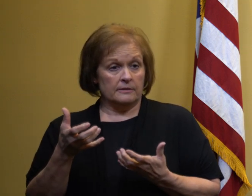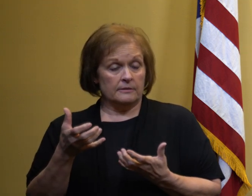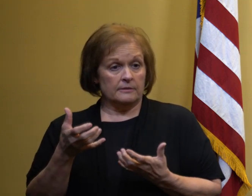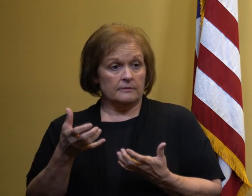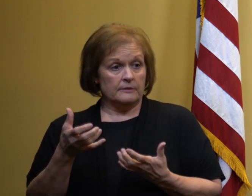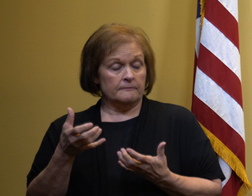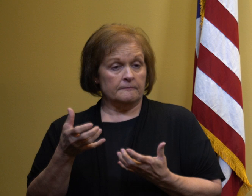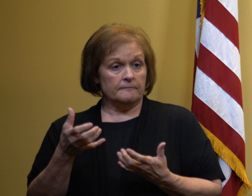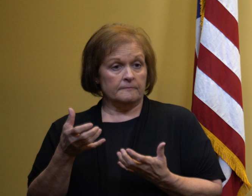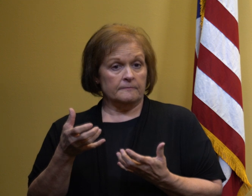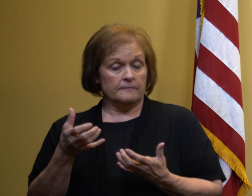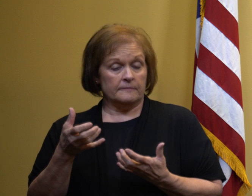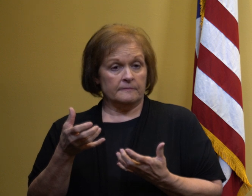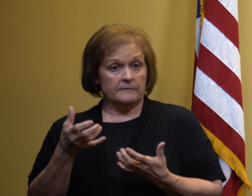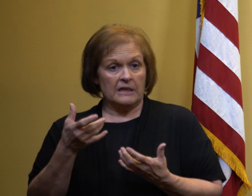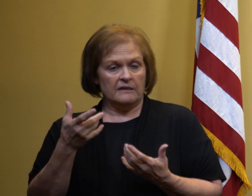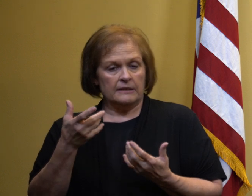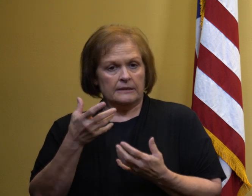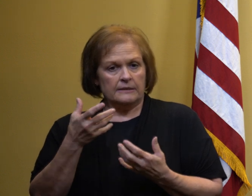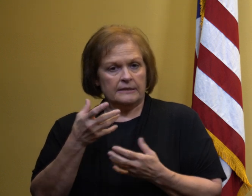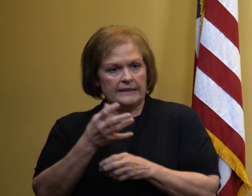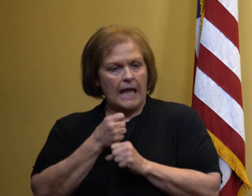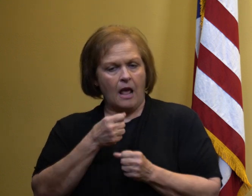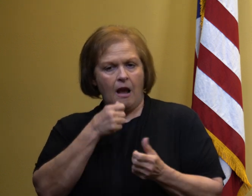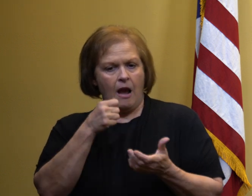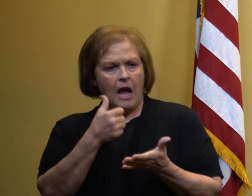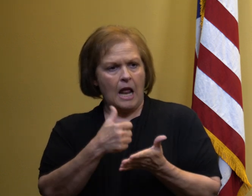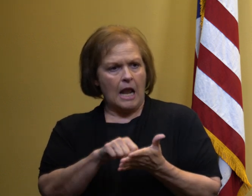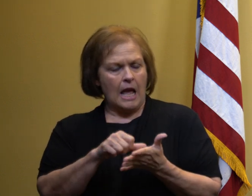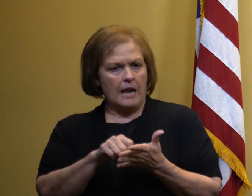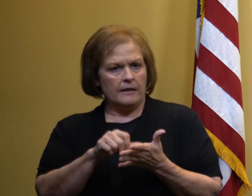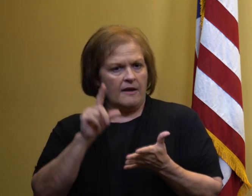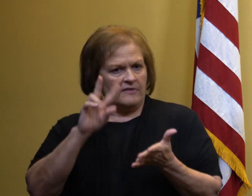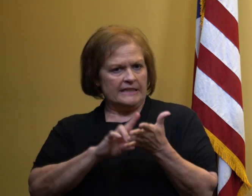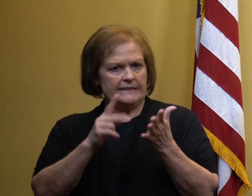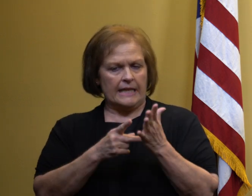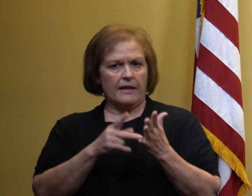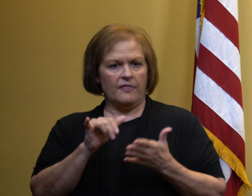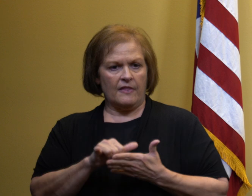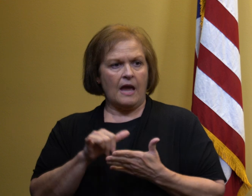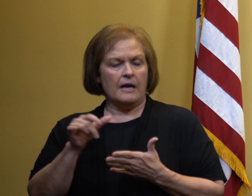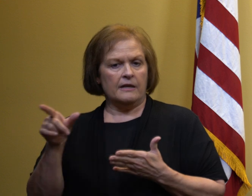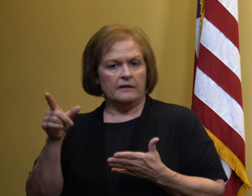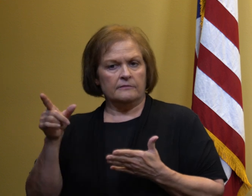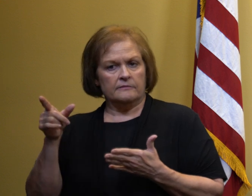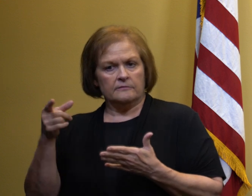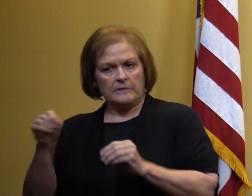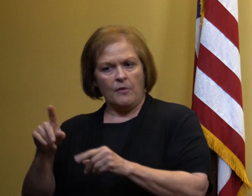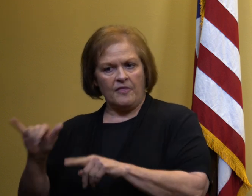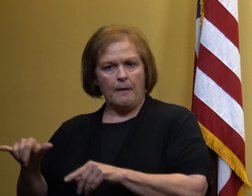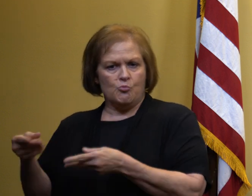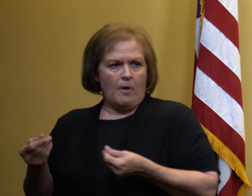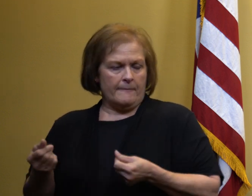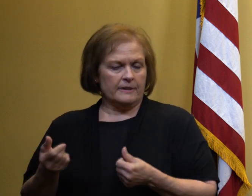letter of intent, meaning to receive a letter of intent for that property.